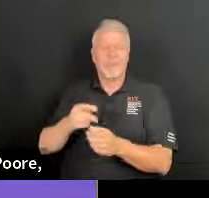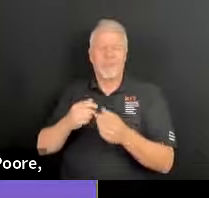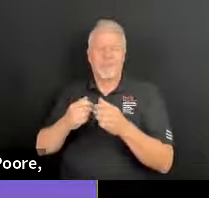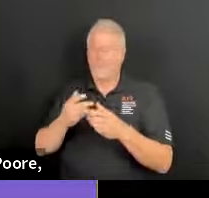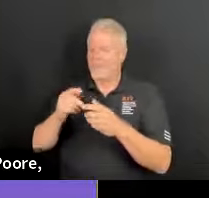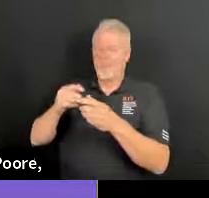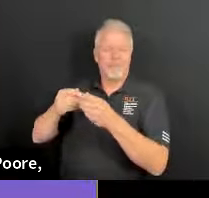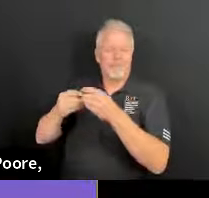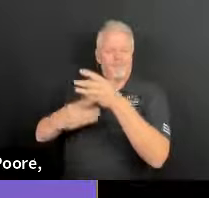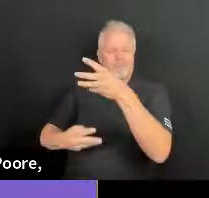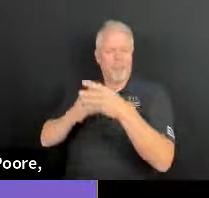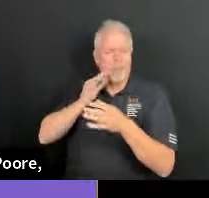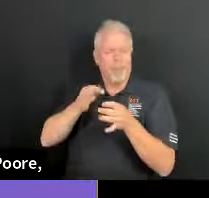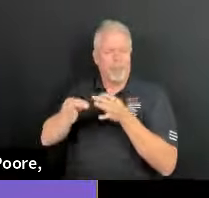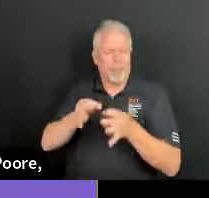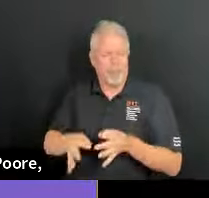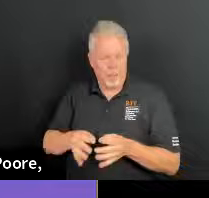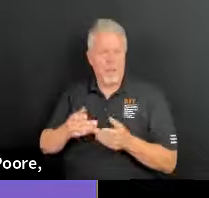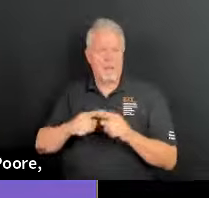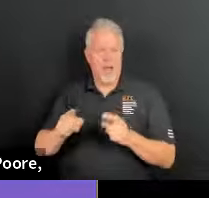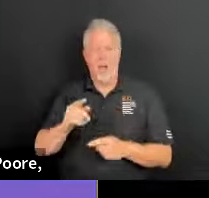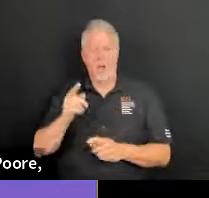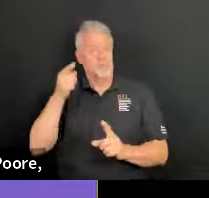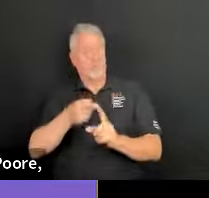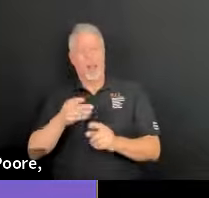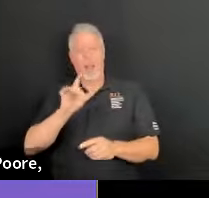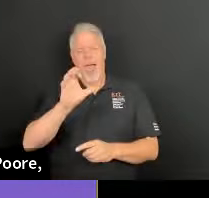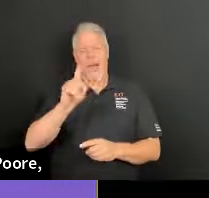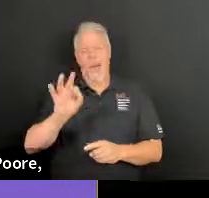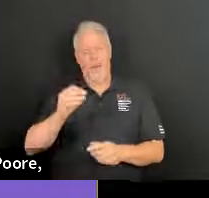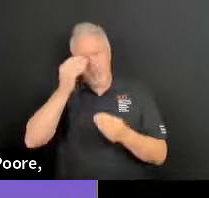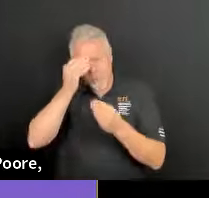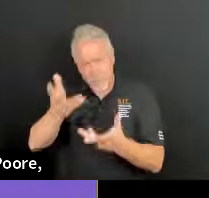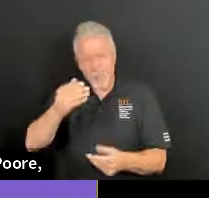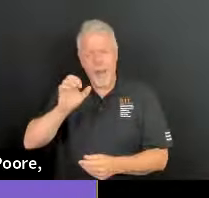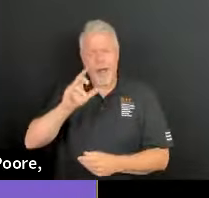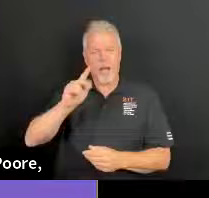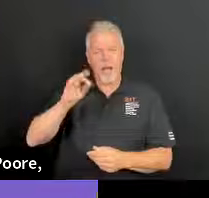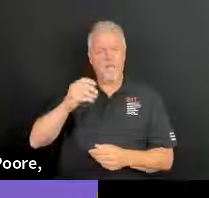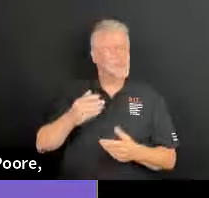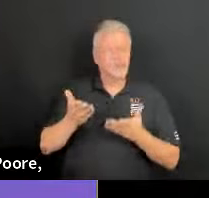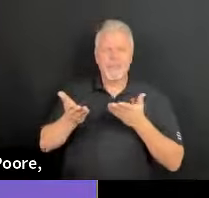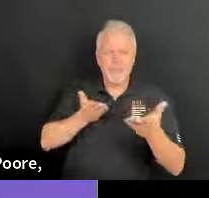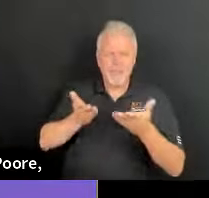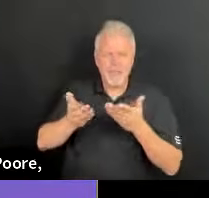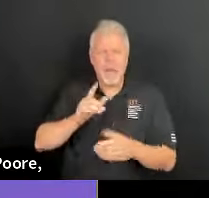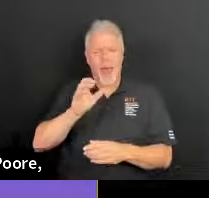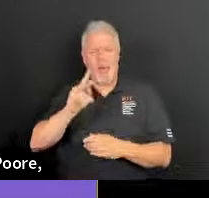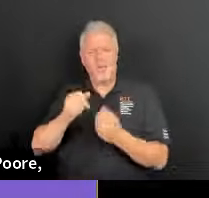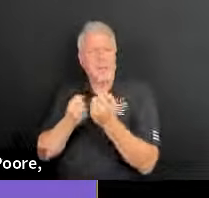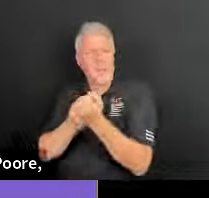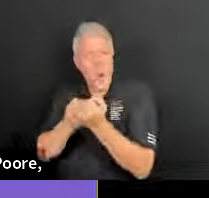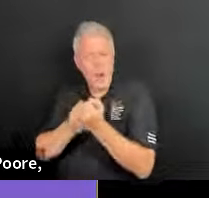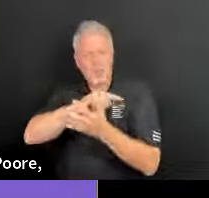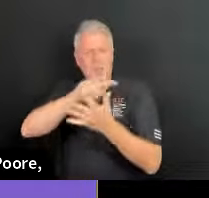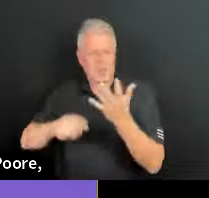13, 12, somewhere in that realm. And I will explain the reason why I believe that. I believe we have